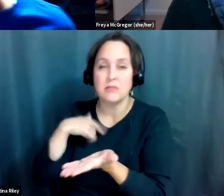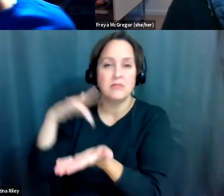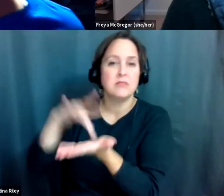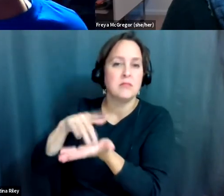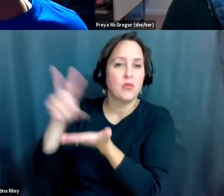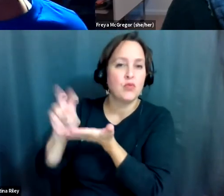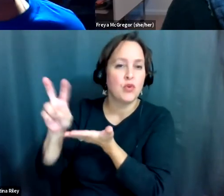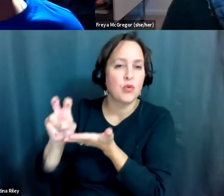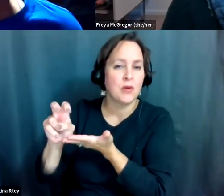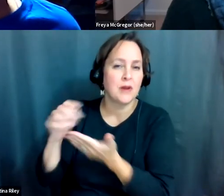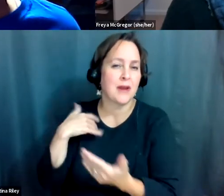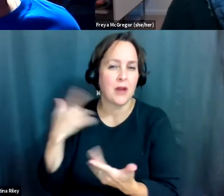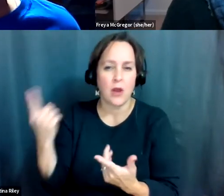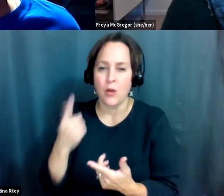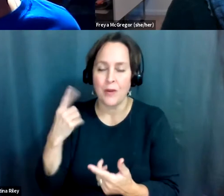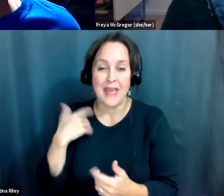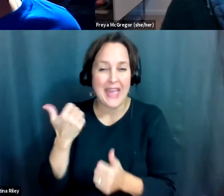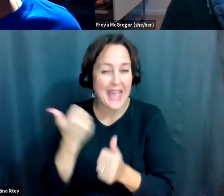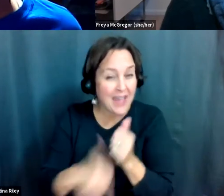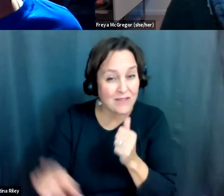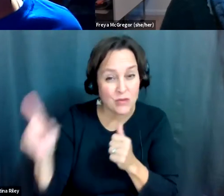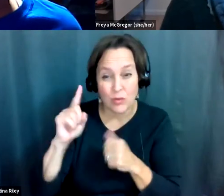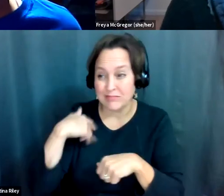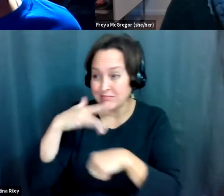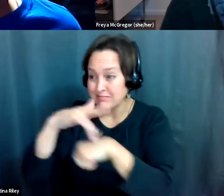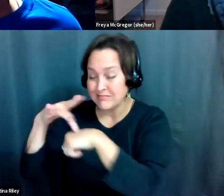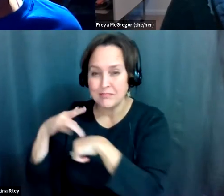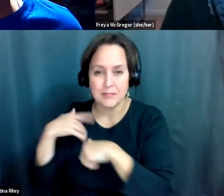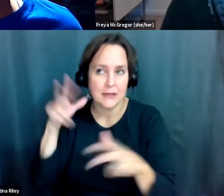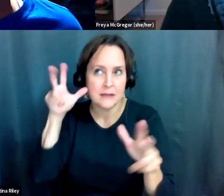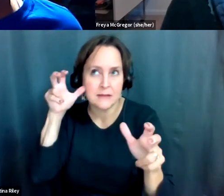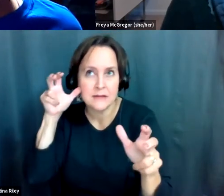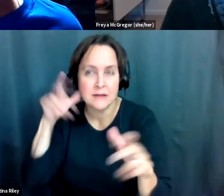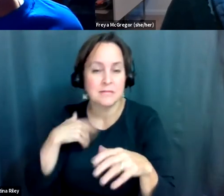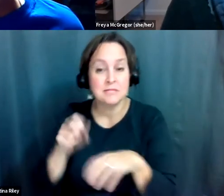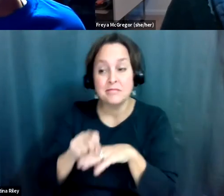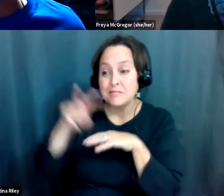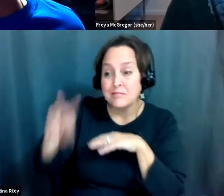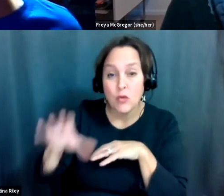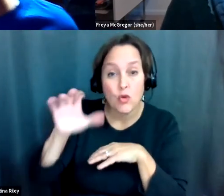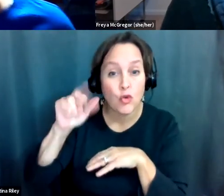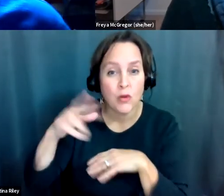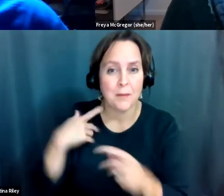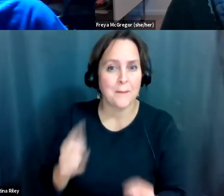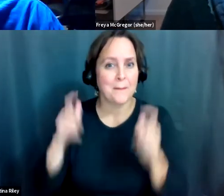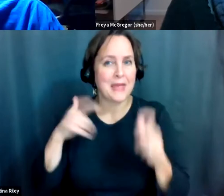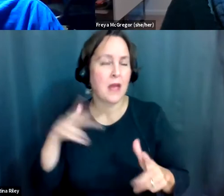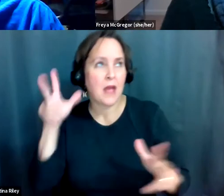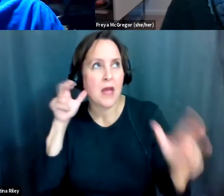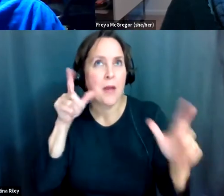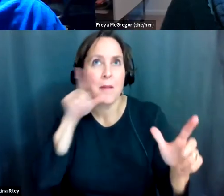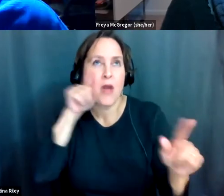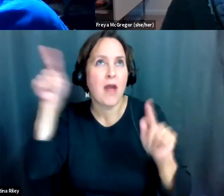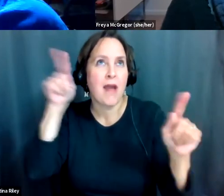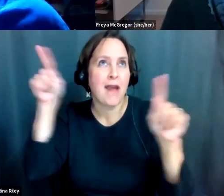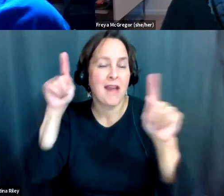my ears tuned for birds everywhere I go. As soon as I get out of a car, wherever I am immediately, I start hearing the birds if